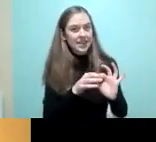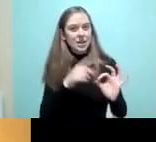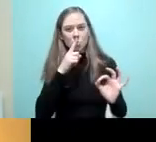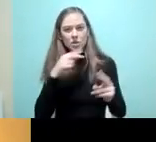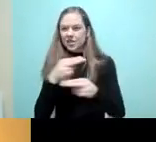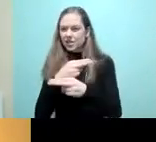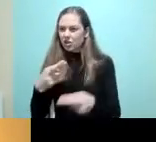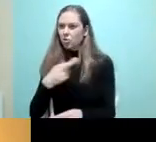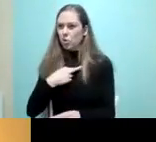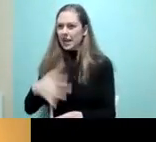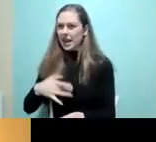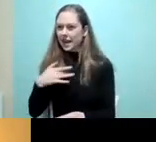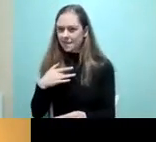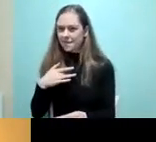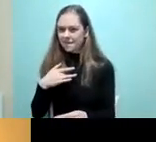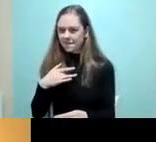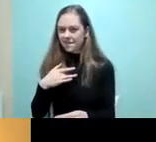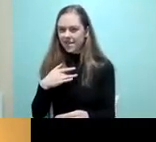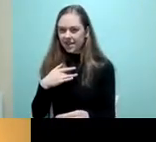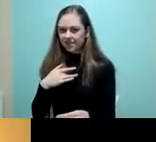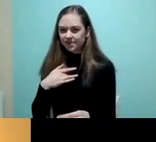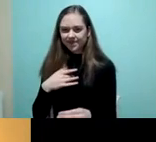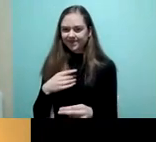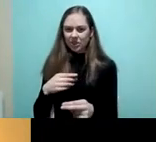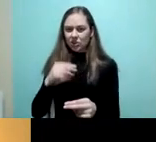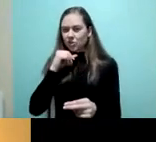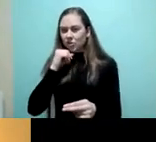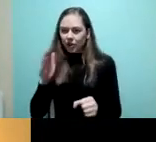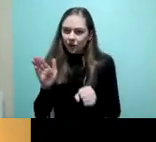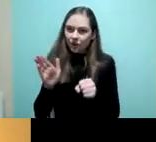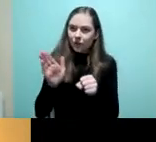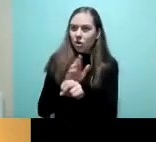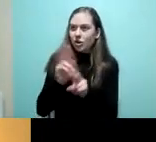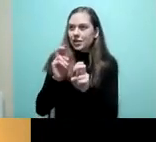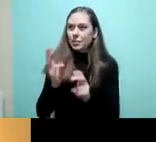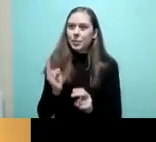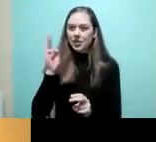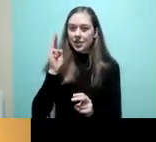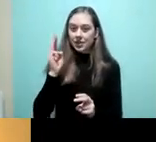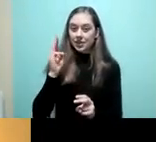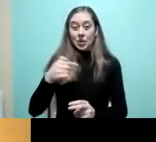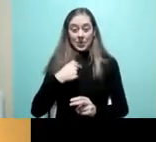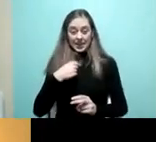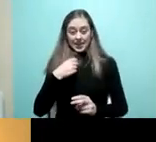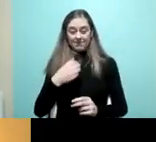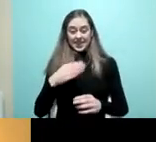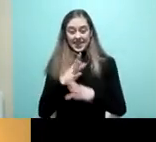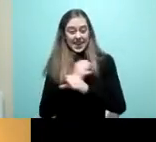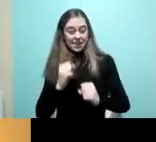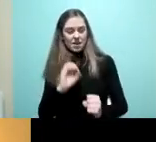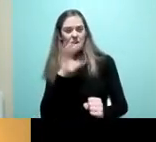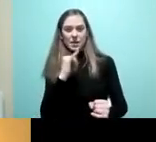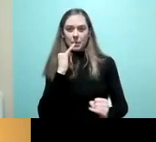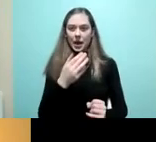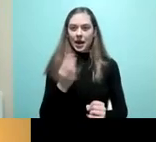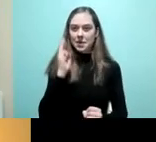not the real, you don't get it, you don't get the real picture. Okay. I would never put up a bad picture of myself on social media. So nobody